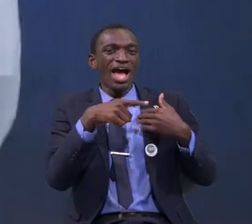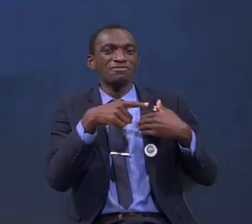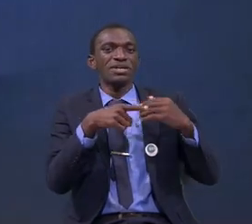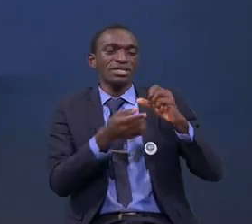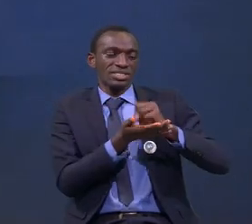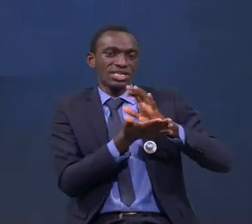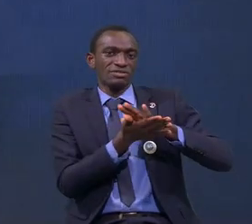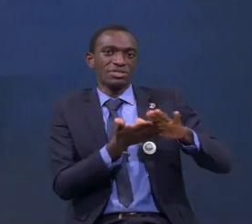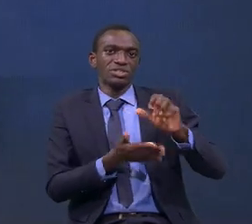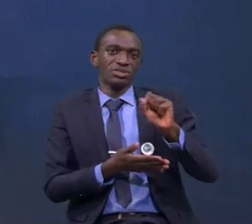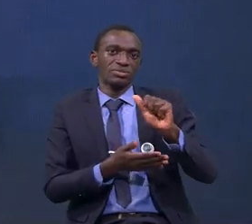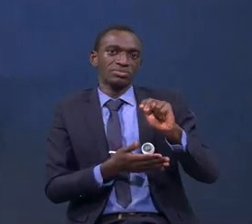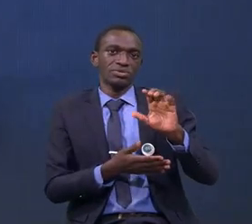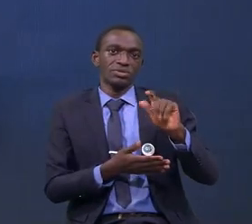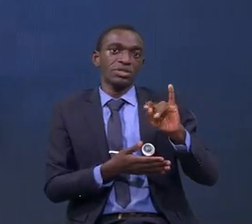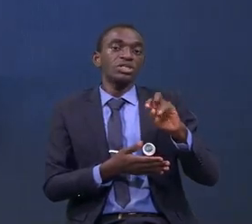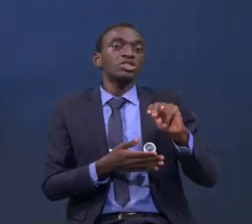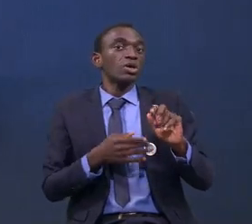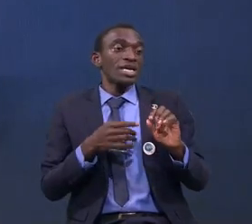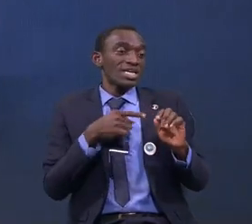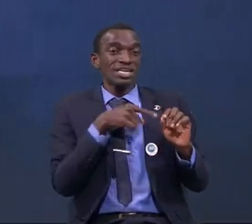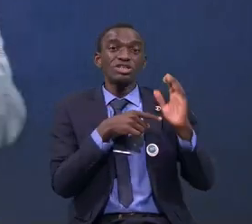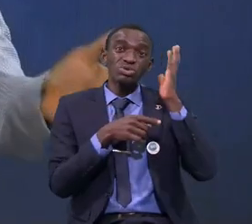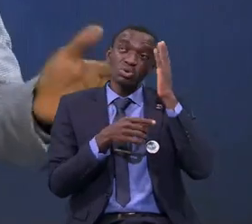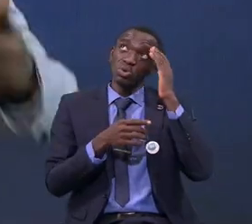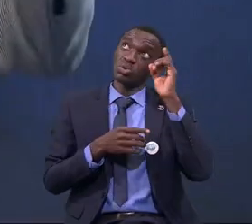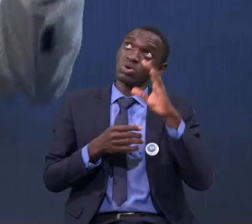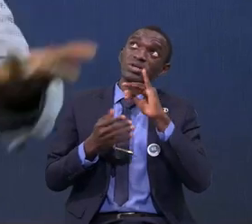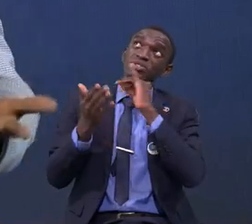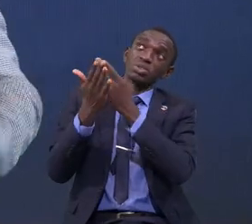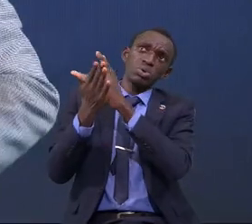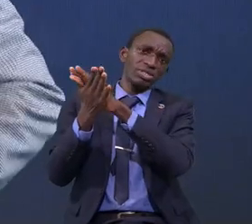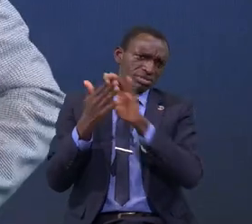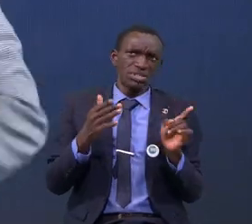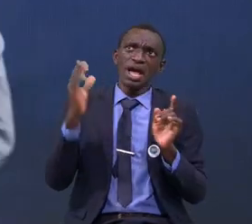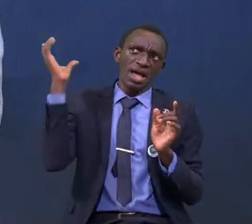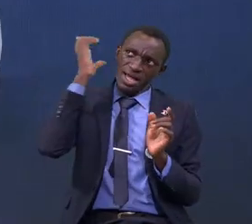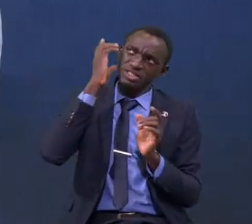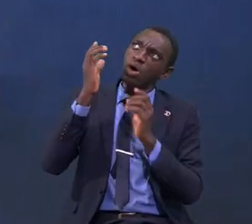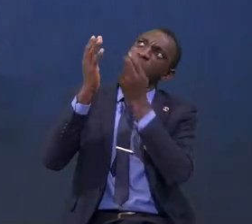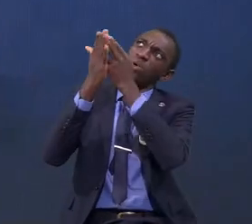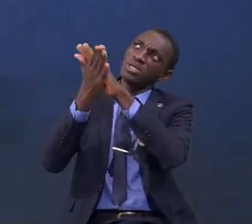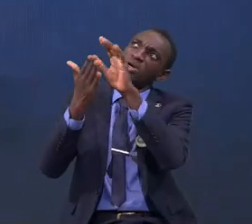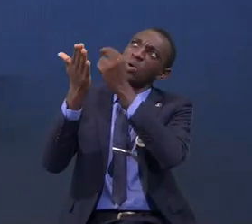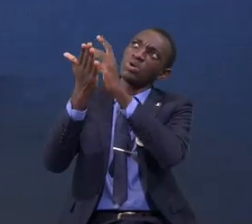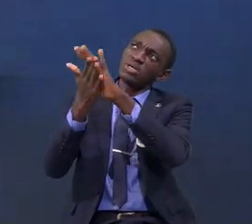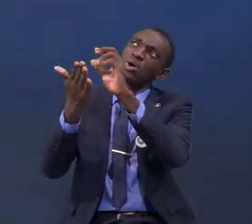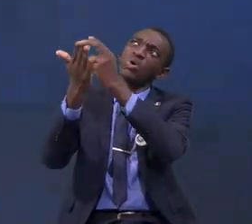And the one who knows God is a holy God. He just said, holy, holy, holy is the Lord God of hosts.